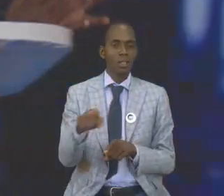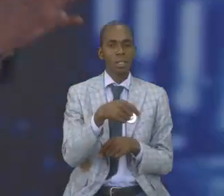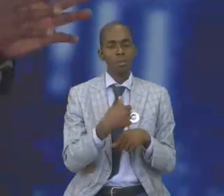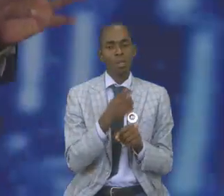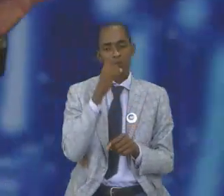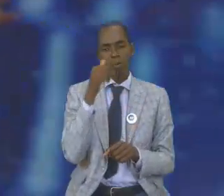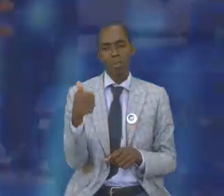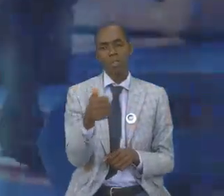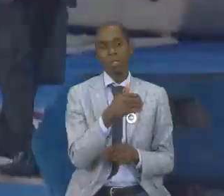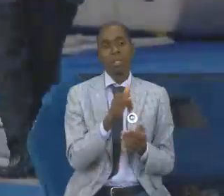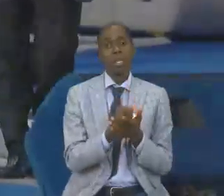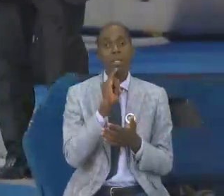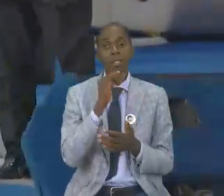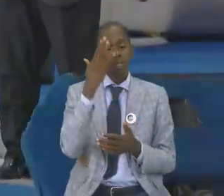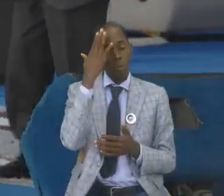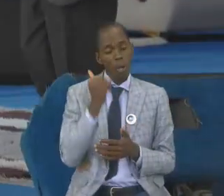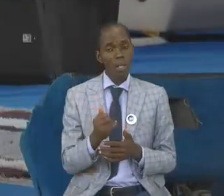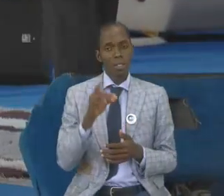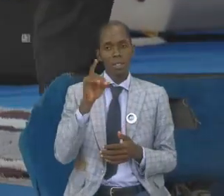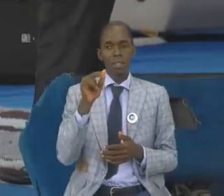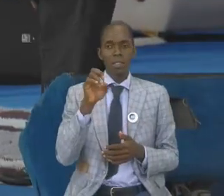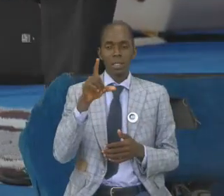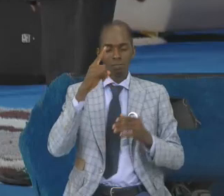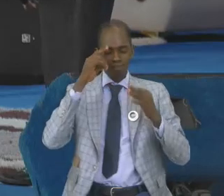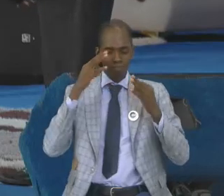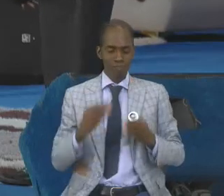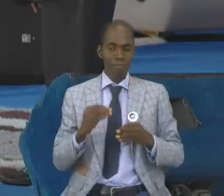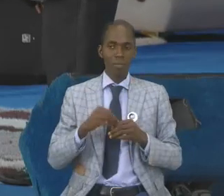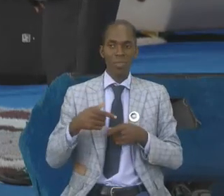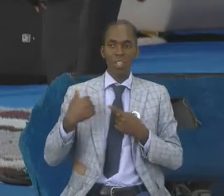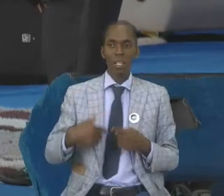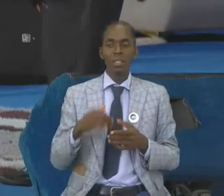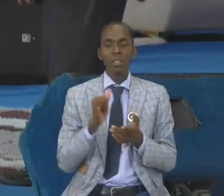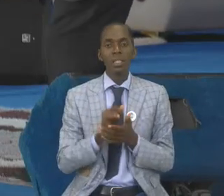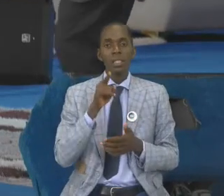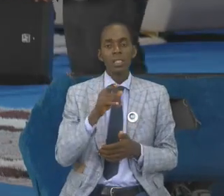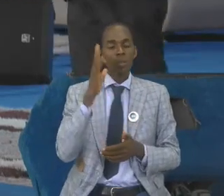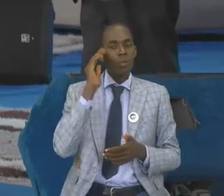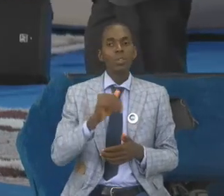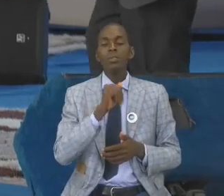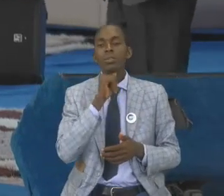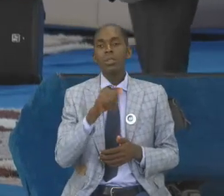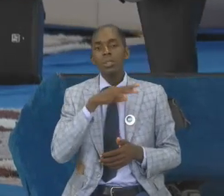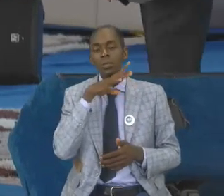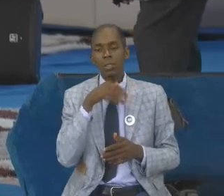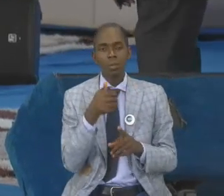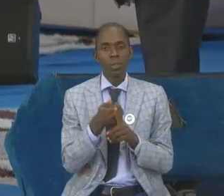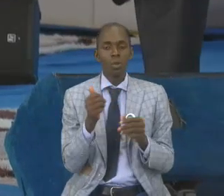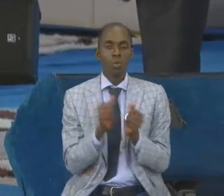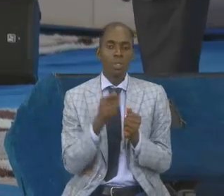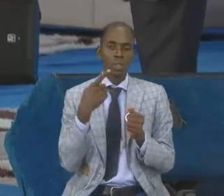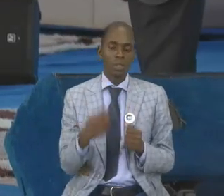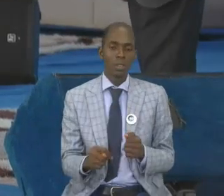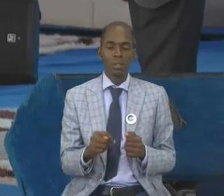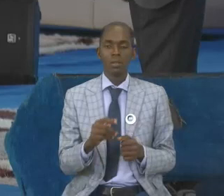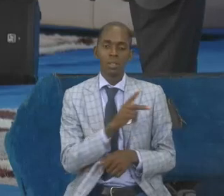why Daniel proposed in his heart that he would not defile himself with a portion of the king's